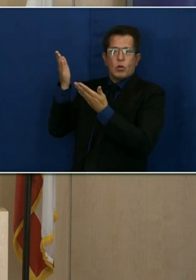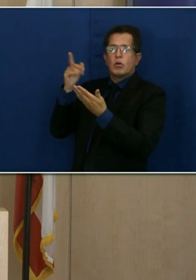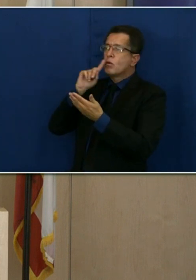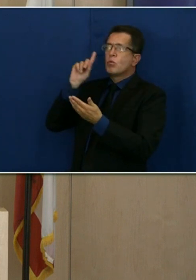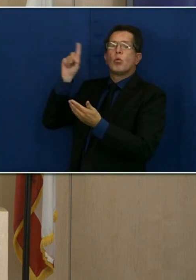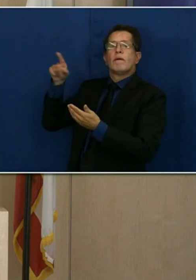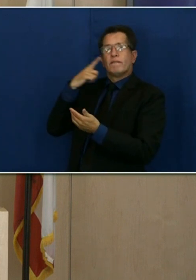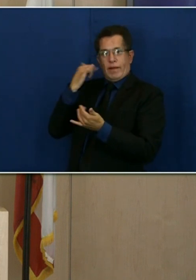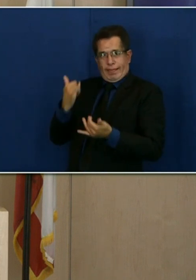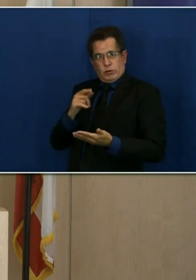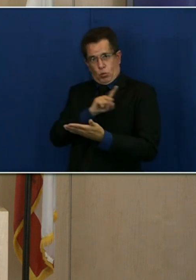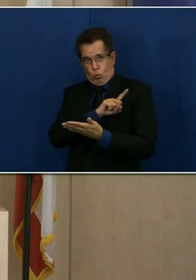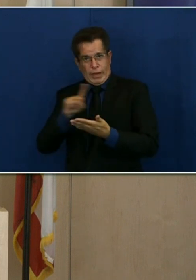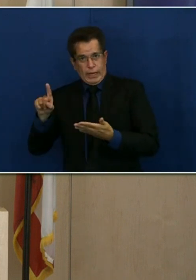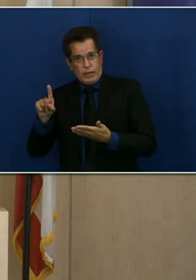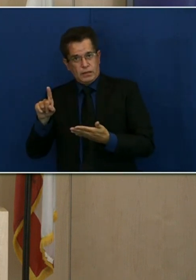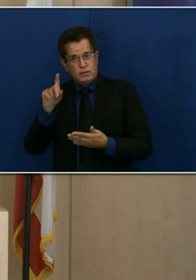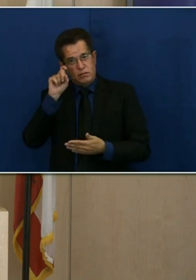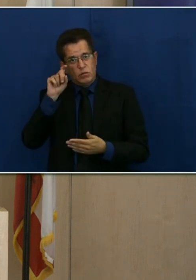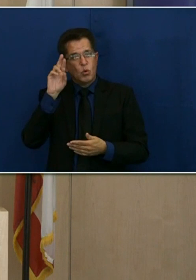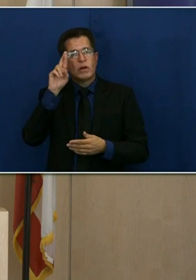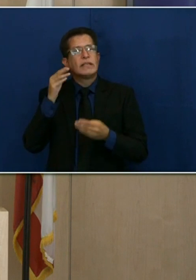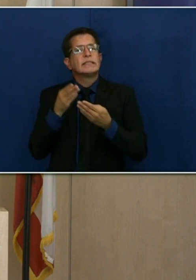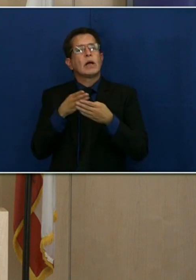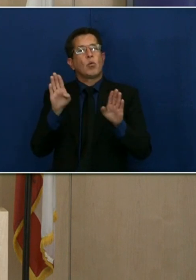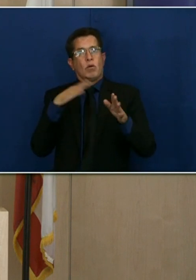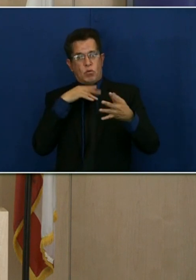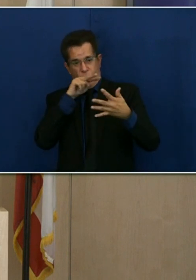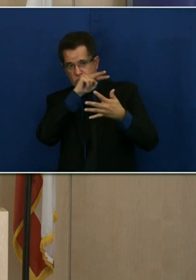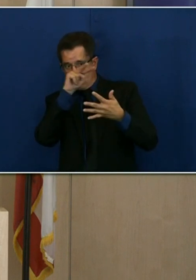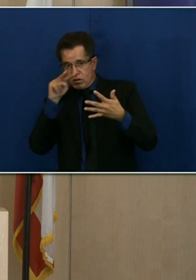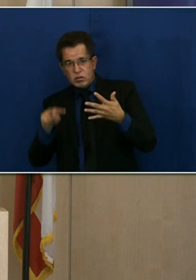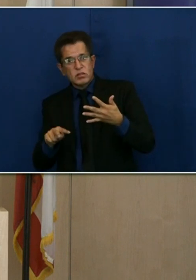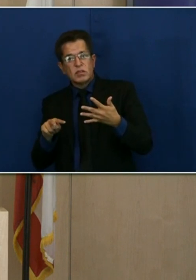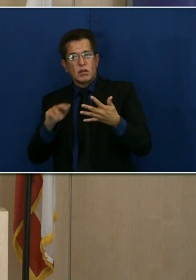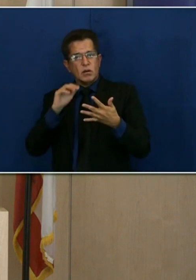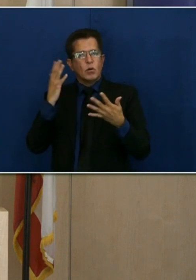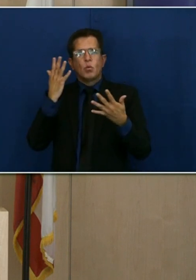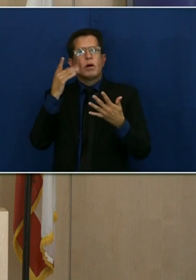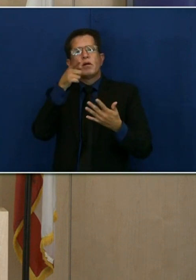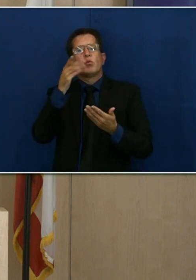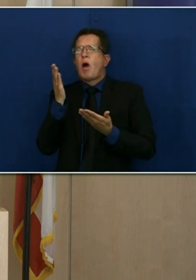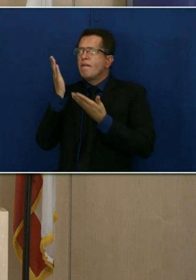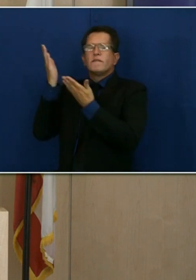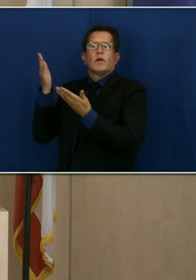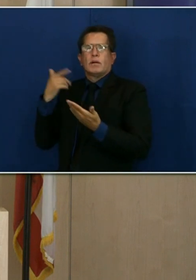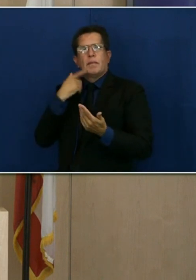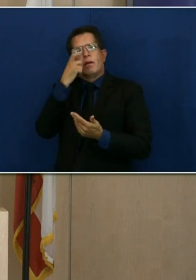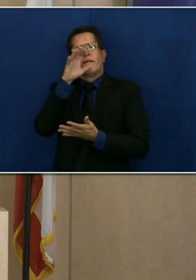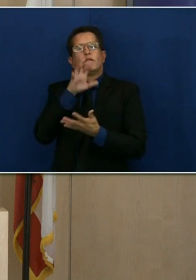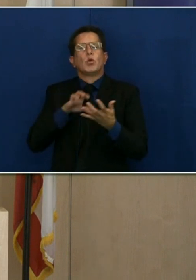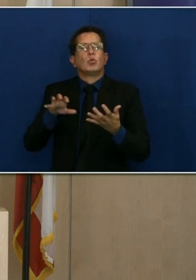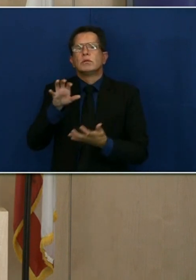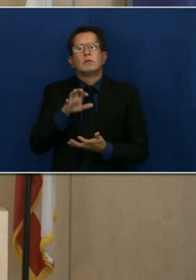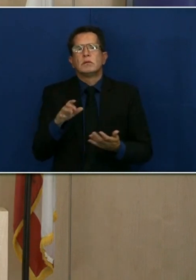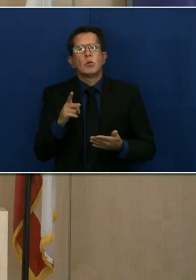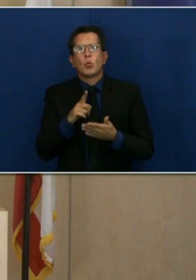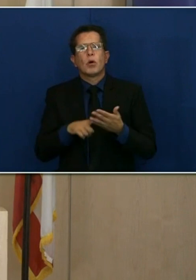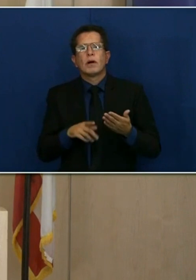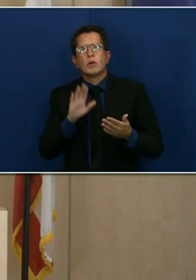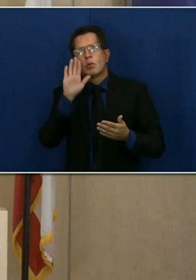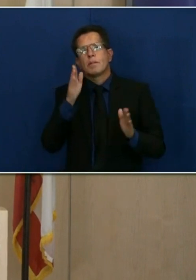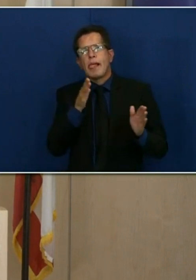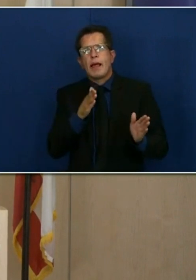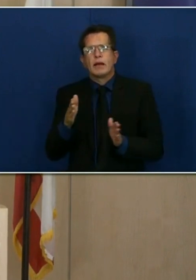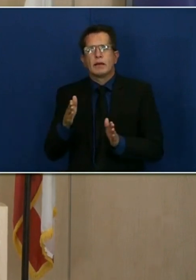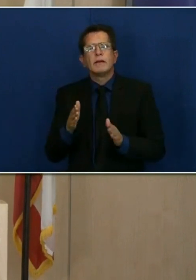for adjudication this week. It's just kind of a general, we want to look at everything kind of request. I'm a little confused. Okay, Dr. Wooten?